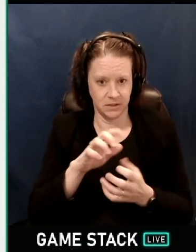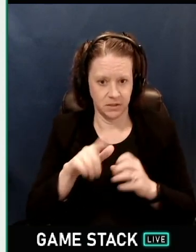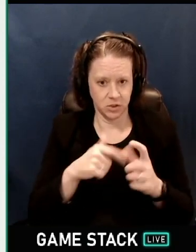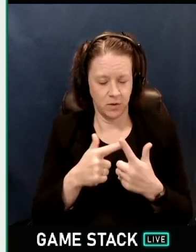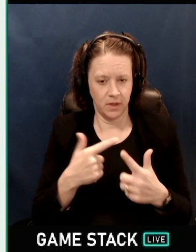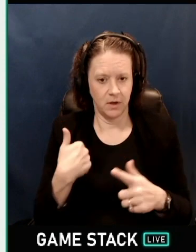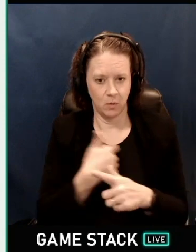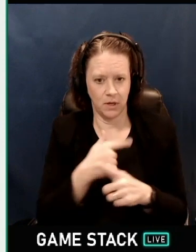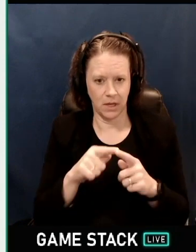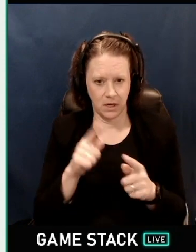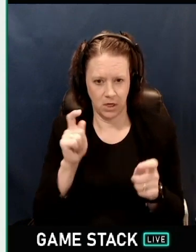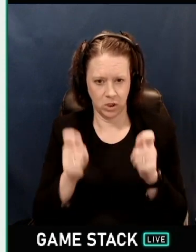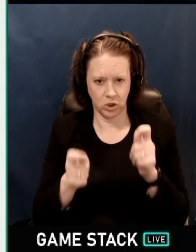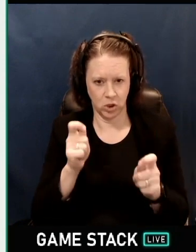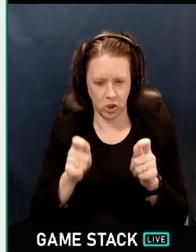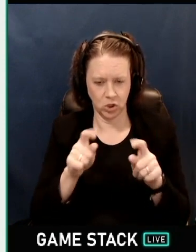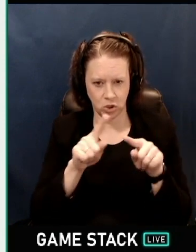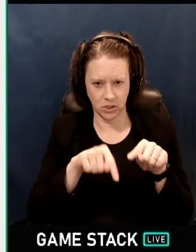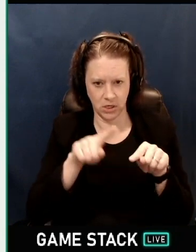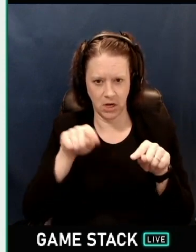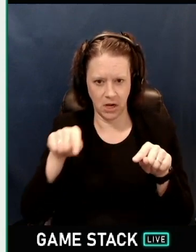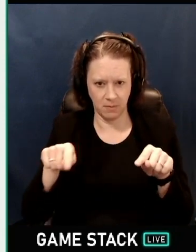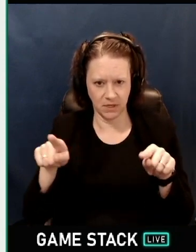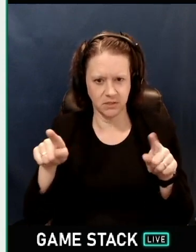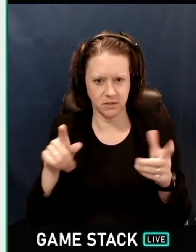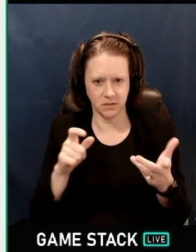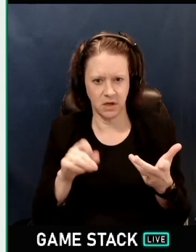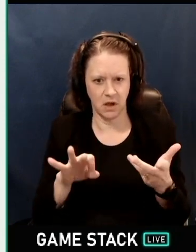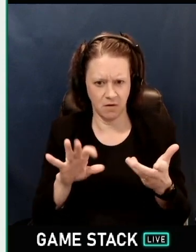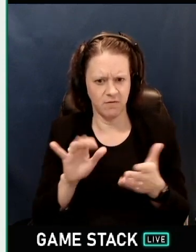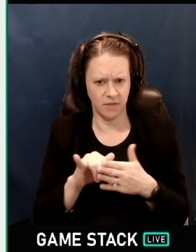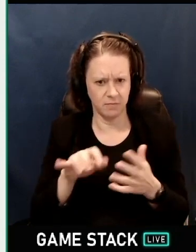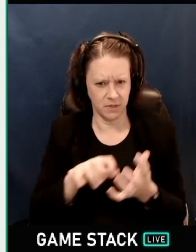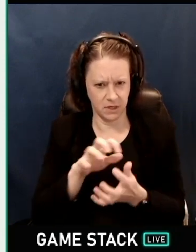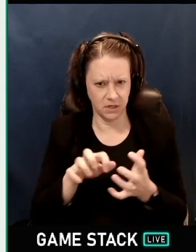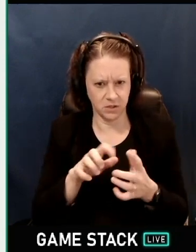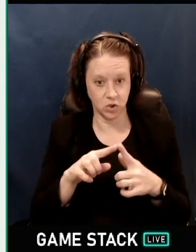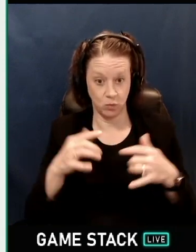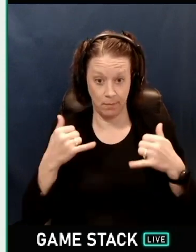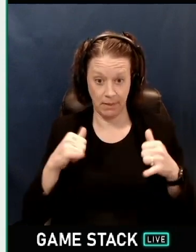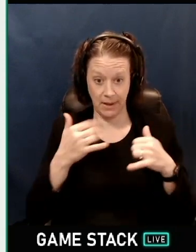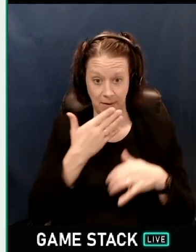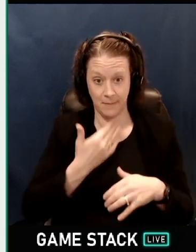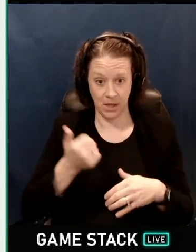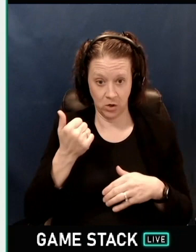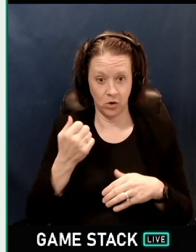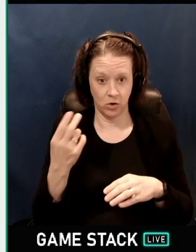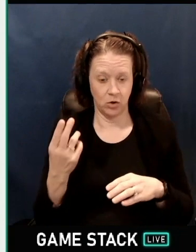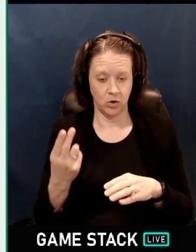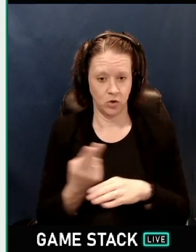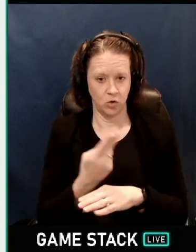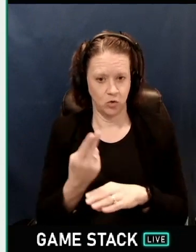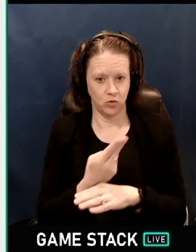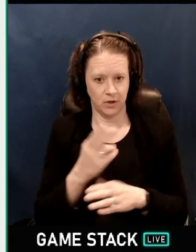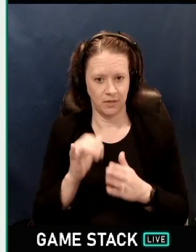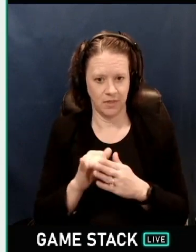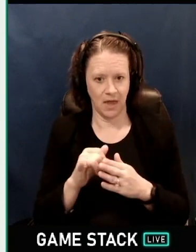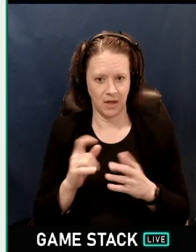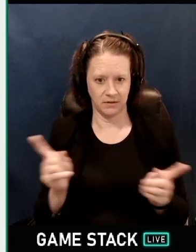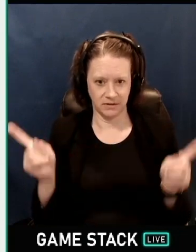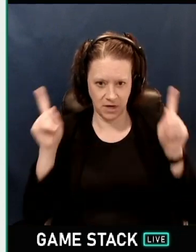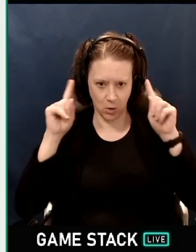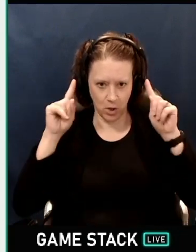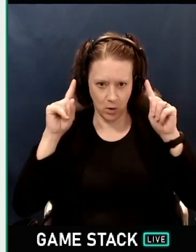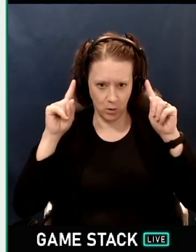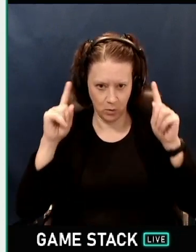adjust the dynamics of the mix to play better over that stereo space where you don't